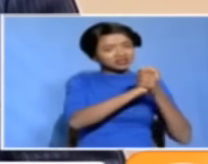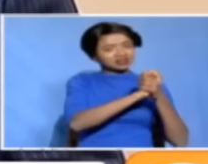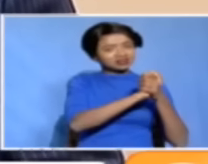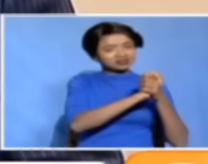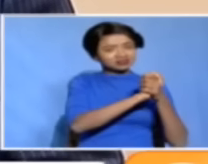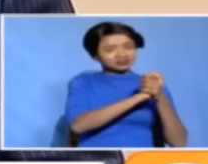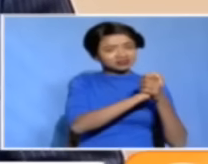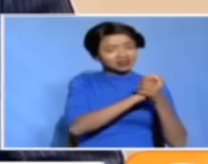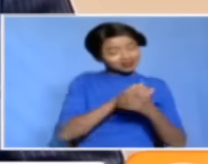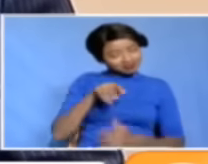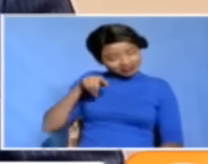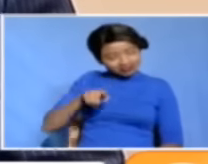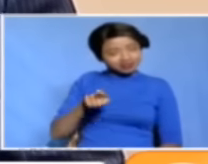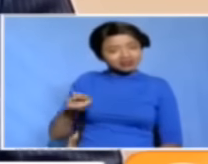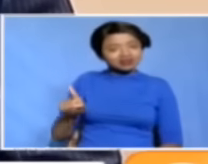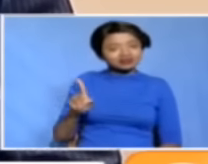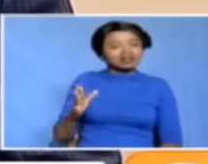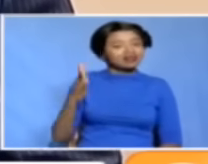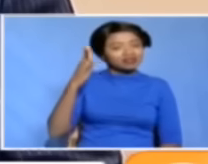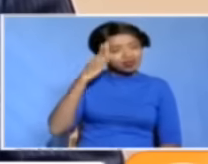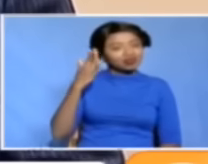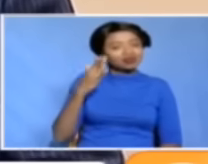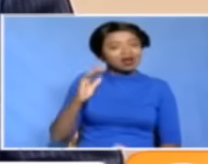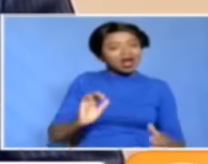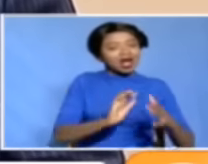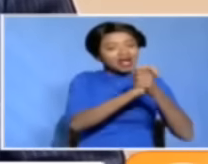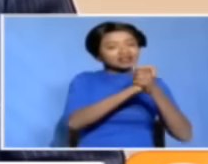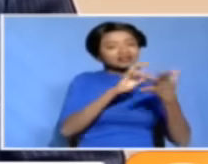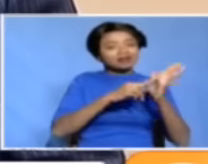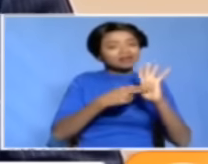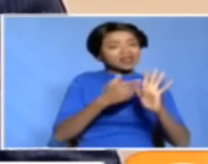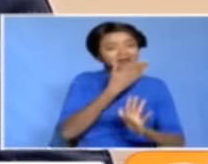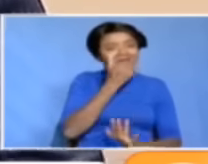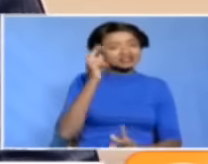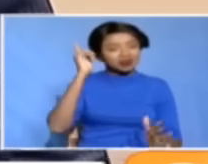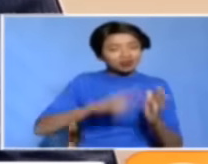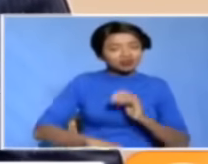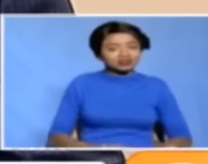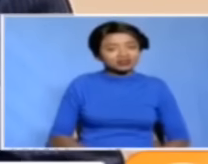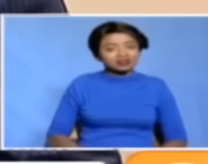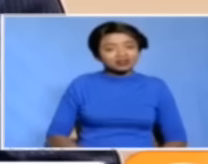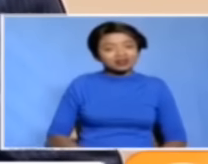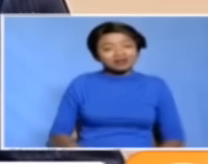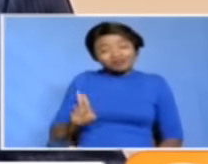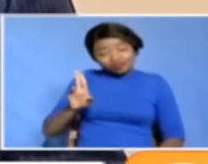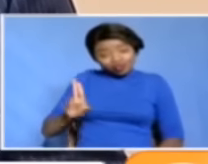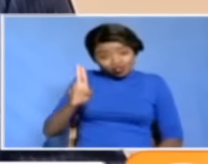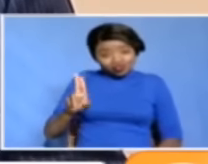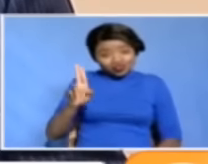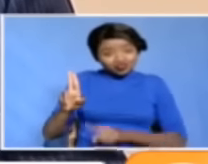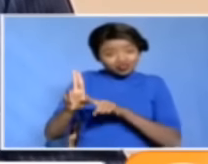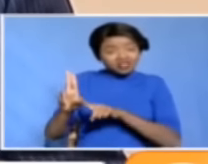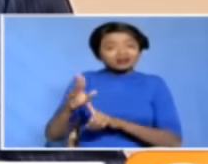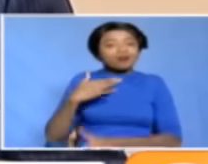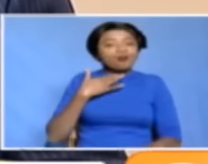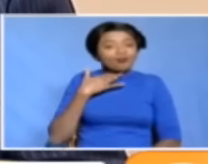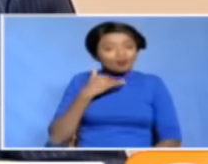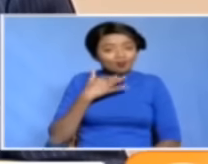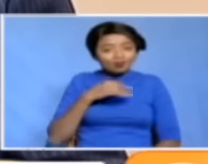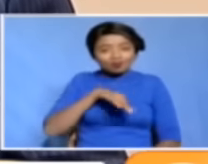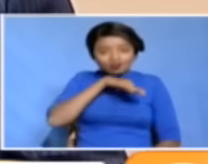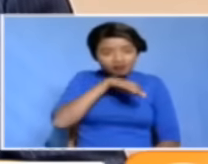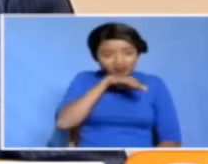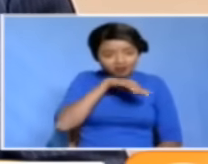They know the handshake better. That's what the president means. That he's the one who had one-to-one with Honorable Raila Odinga. Right.